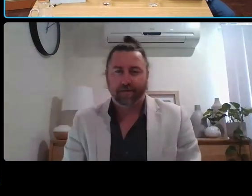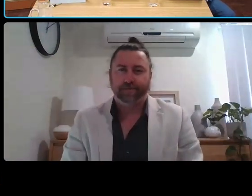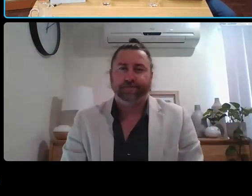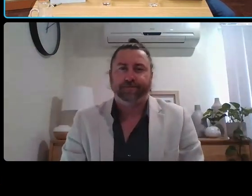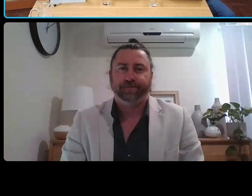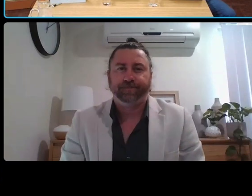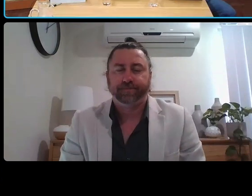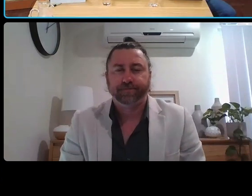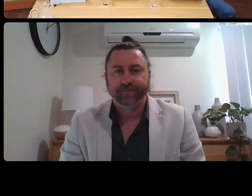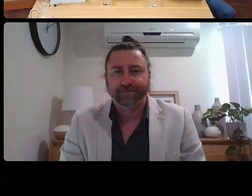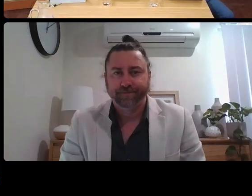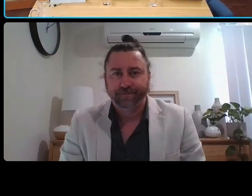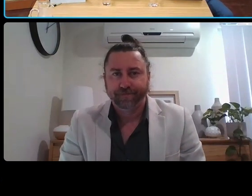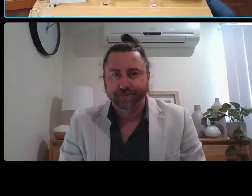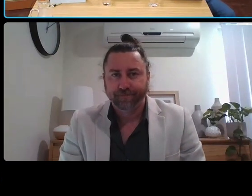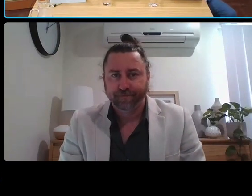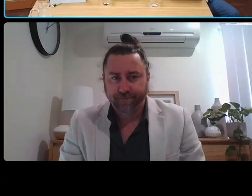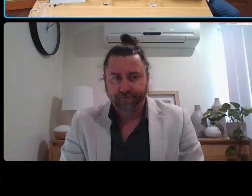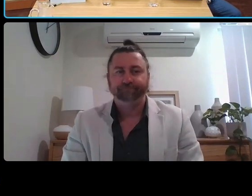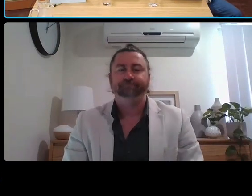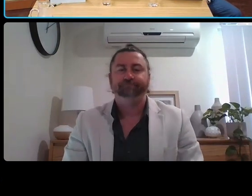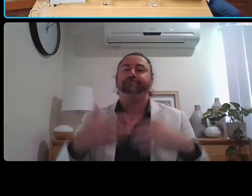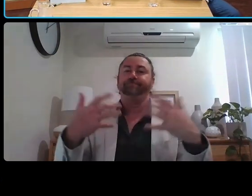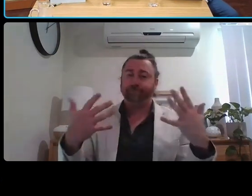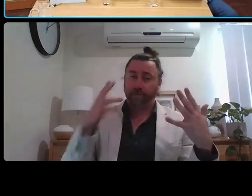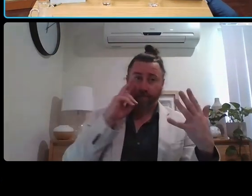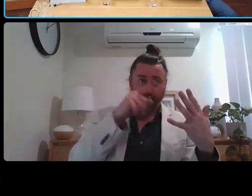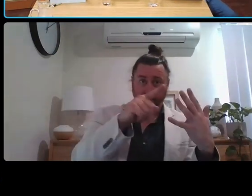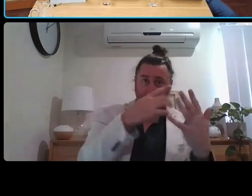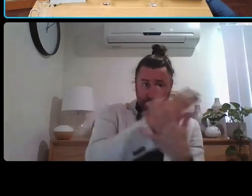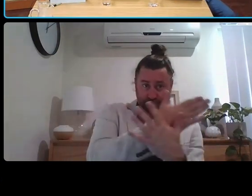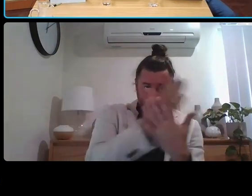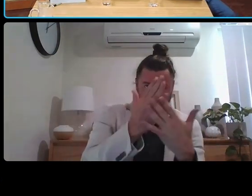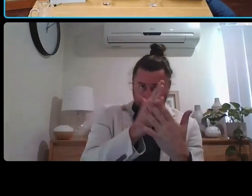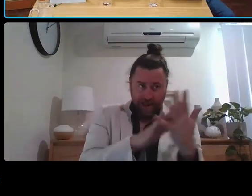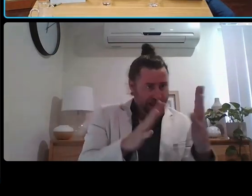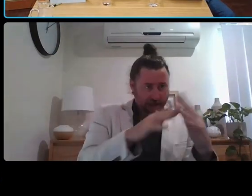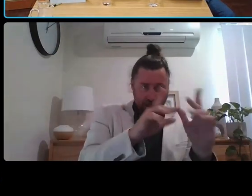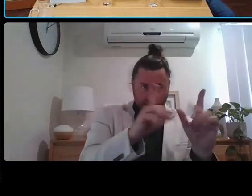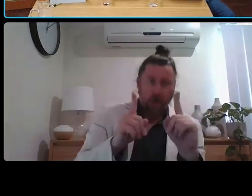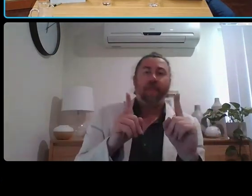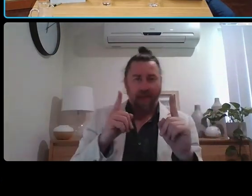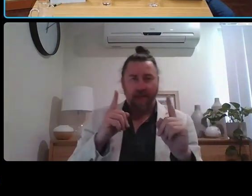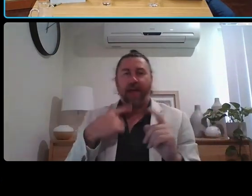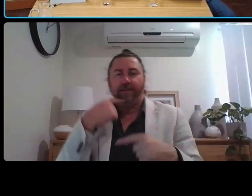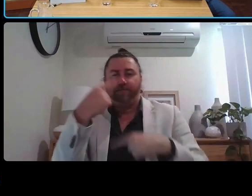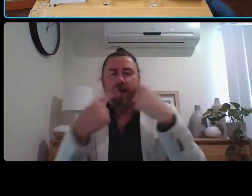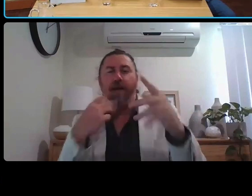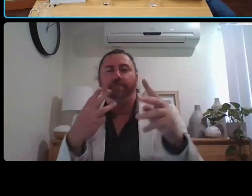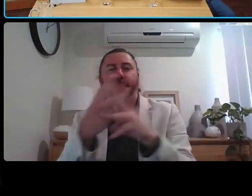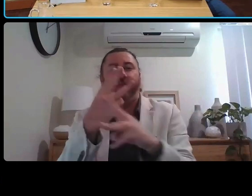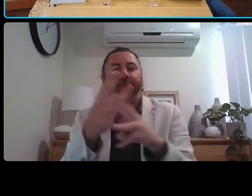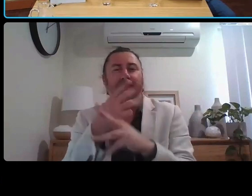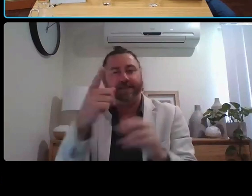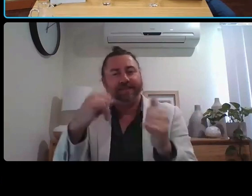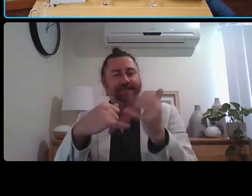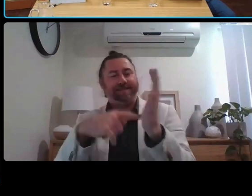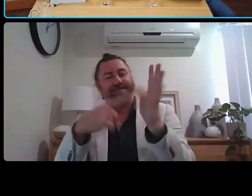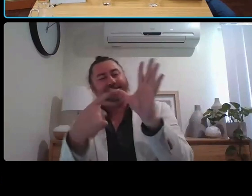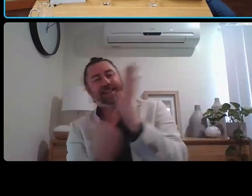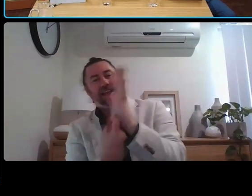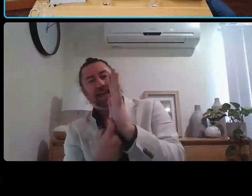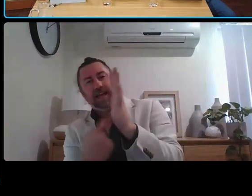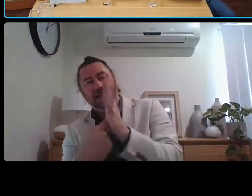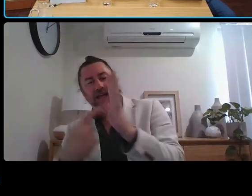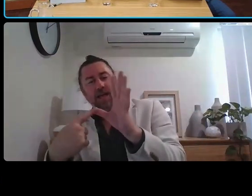Now that we've covered the overall construct and labelling, I'll move into the calculations, starting with the overall star ratings. So as you